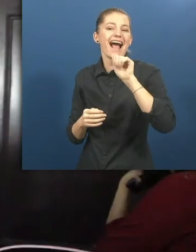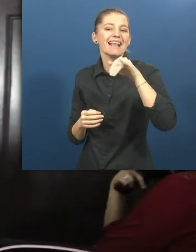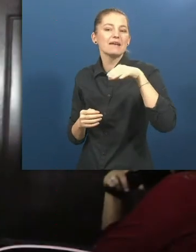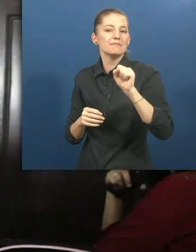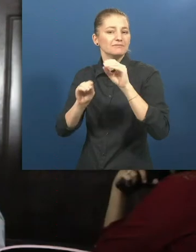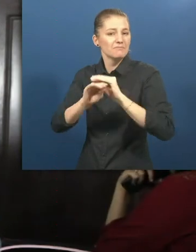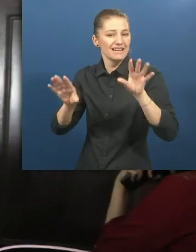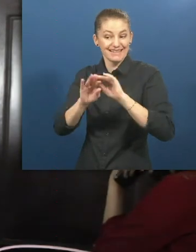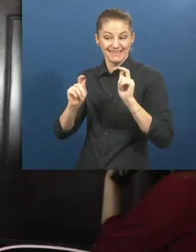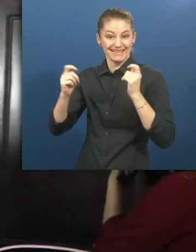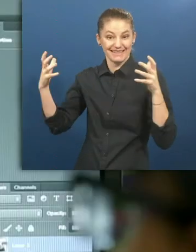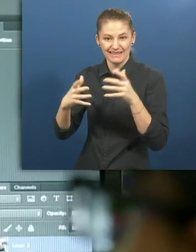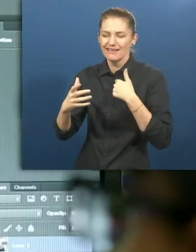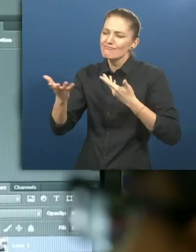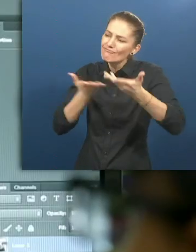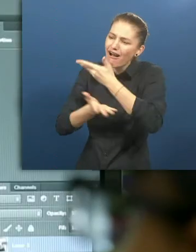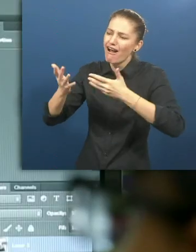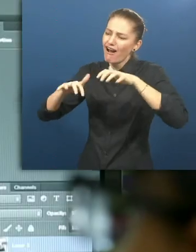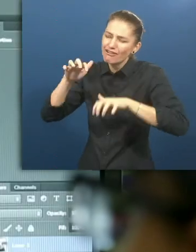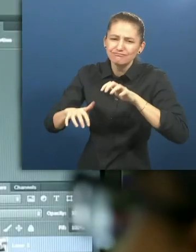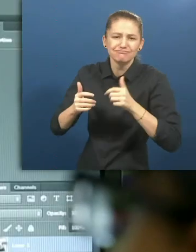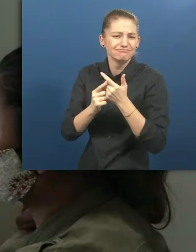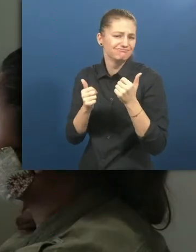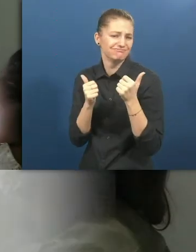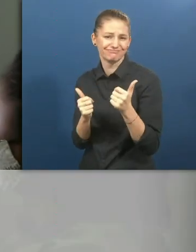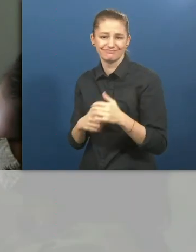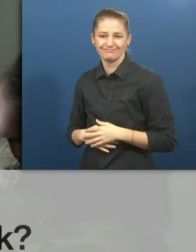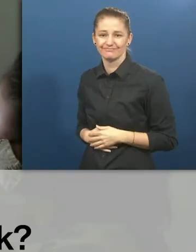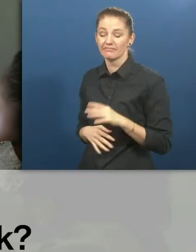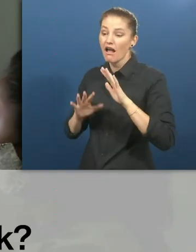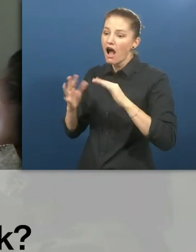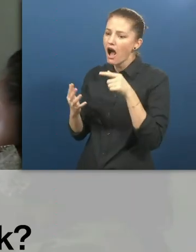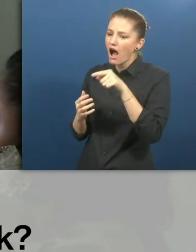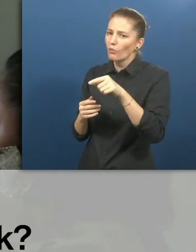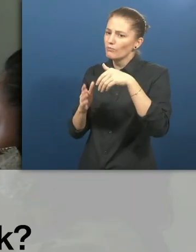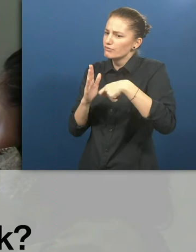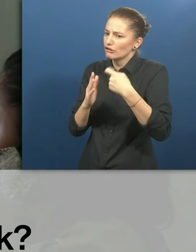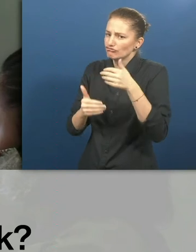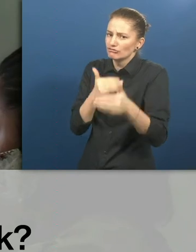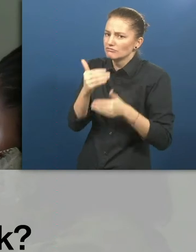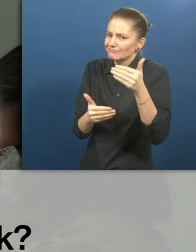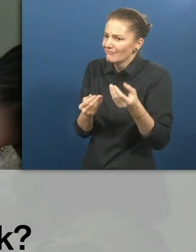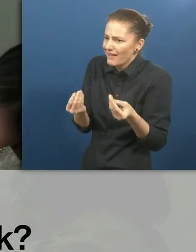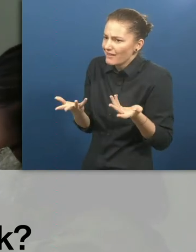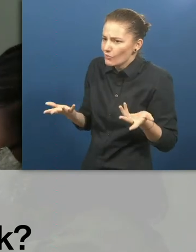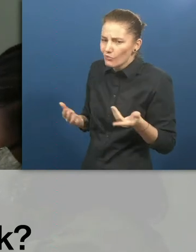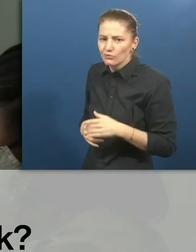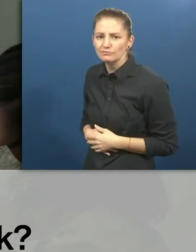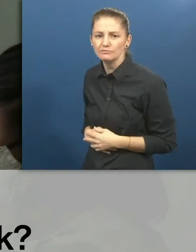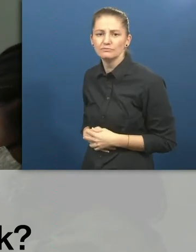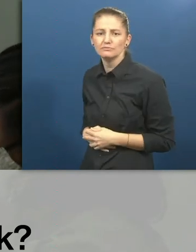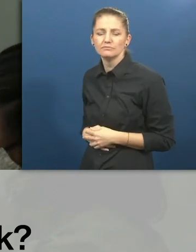all the activities doing with them. How does AEMP work?